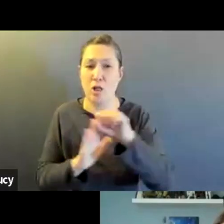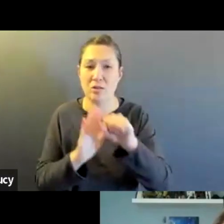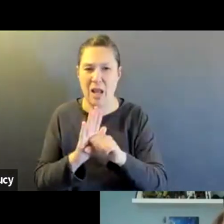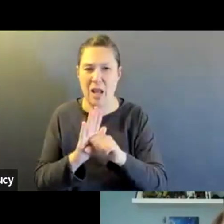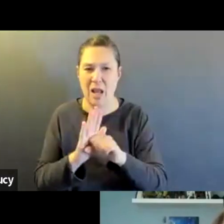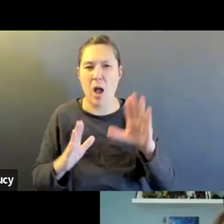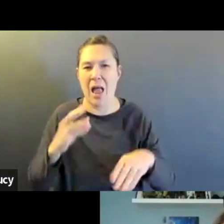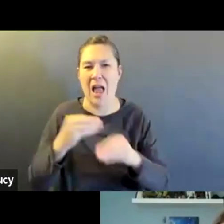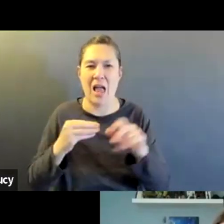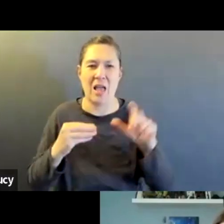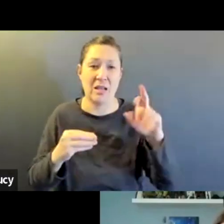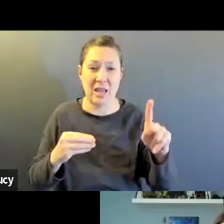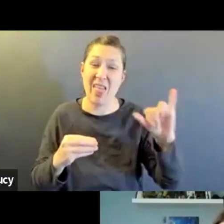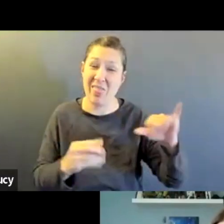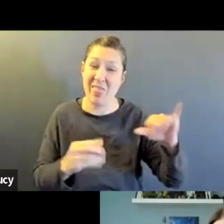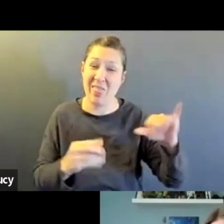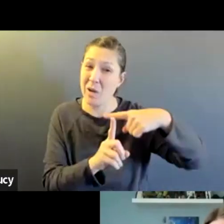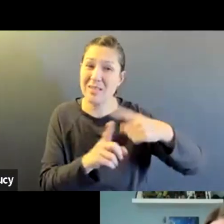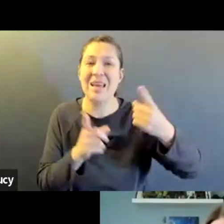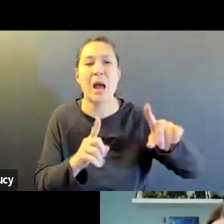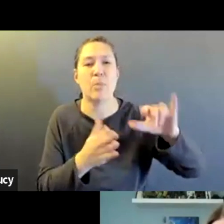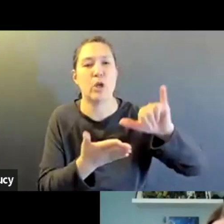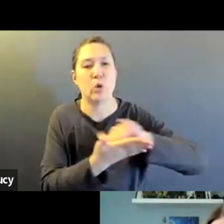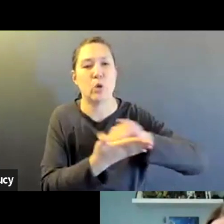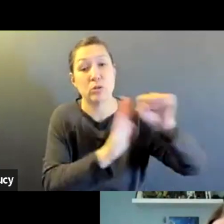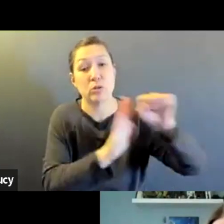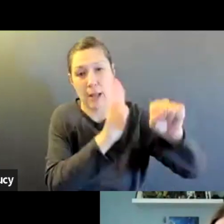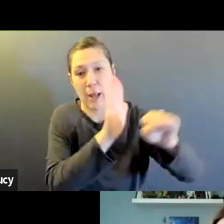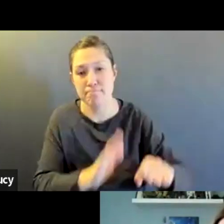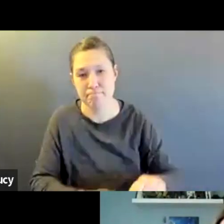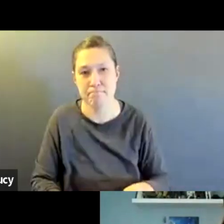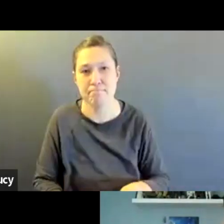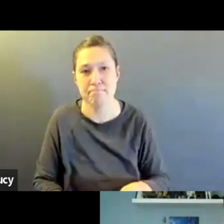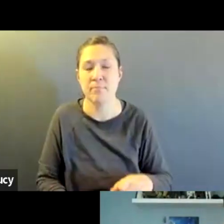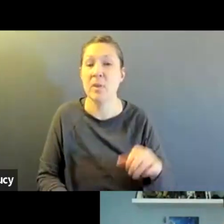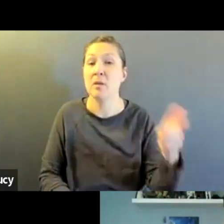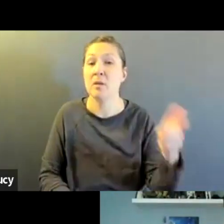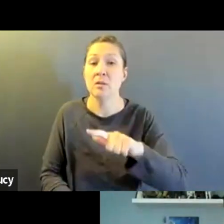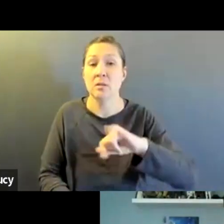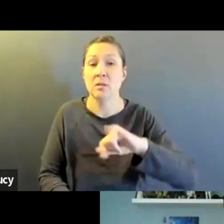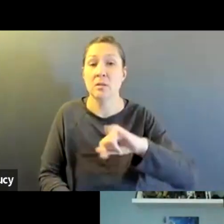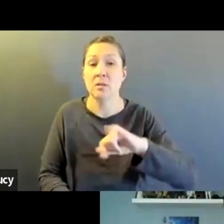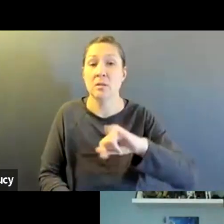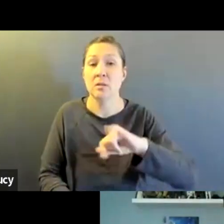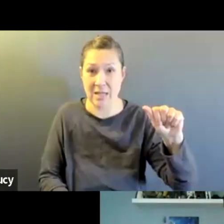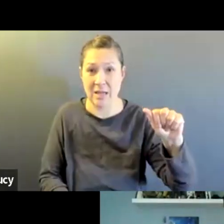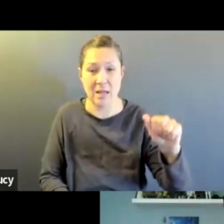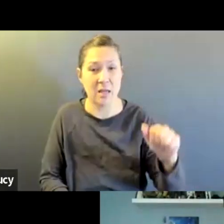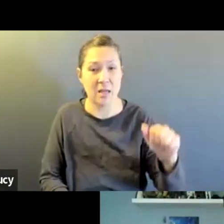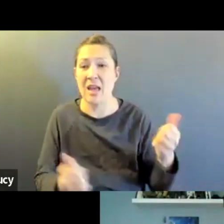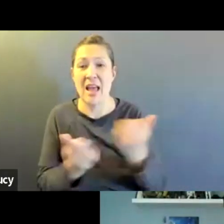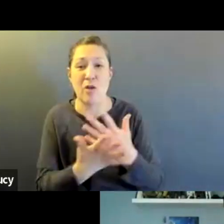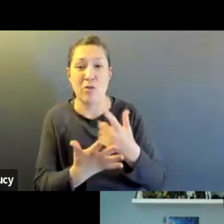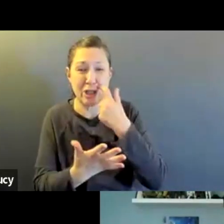but I think that's something hopeful to see going on in New York State. Thank you, Amanda. Jessica. I would say everything we just said, or